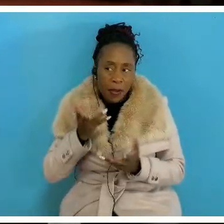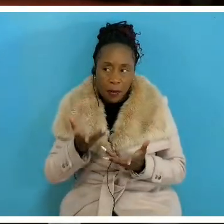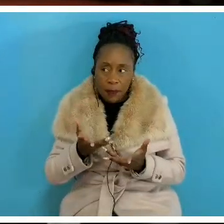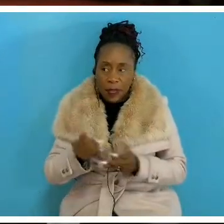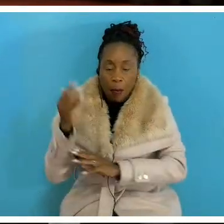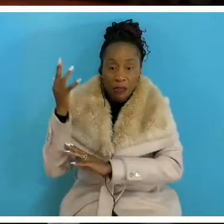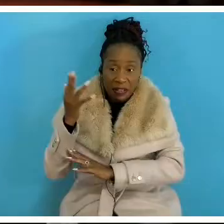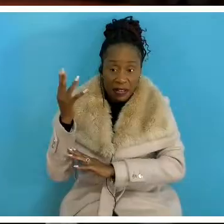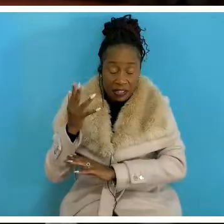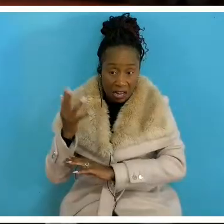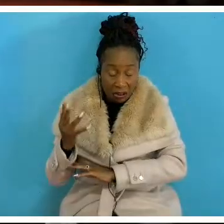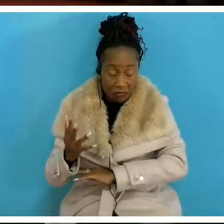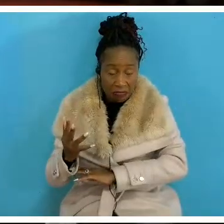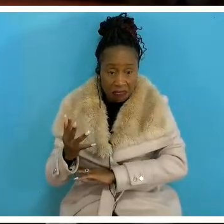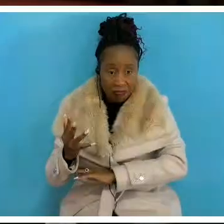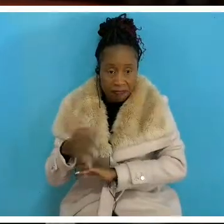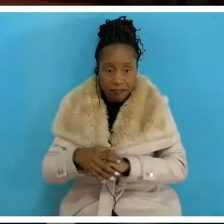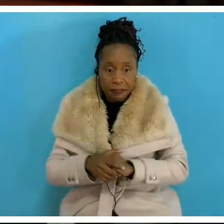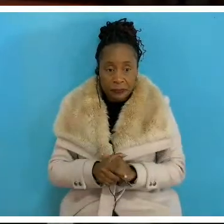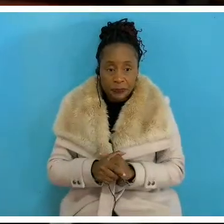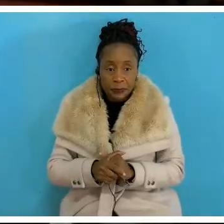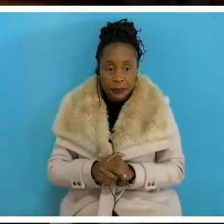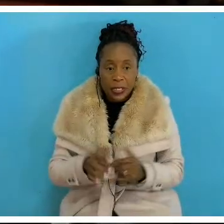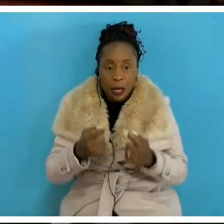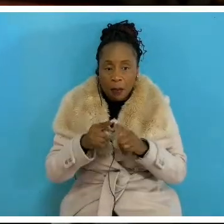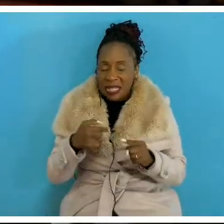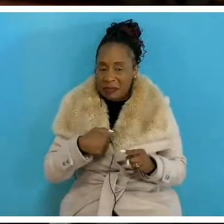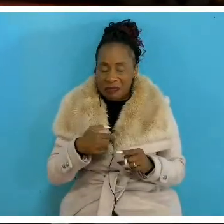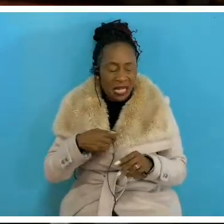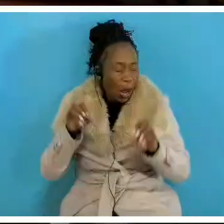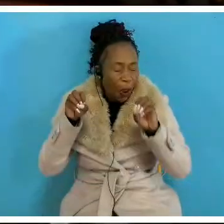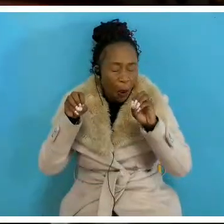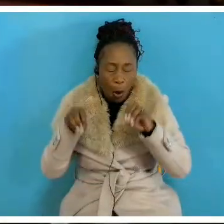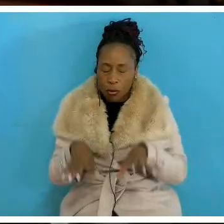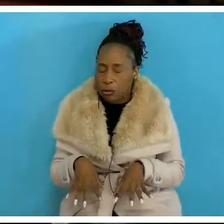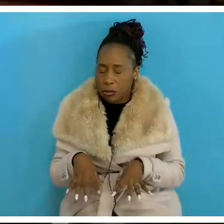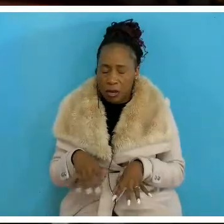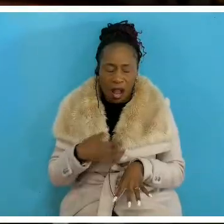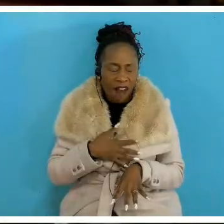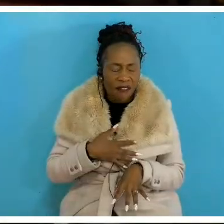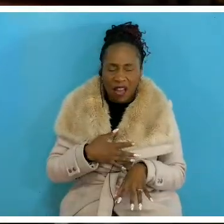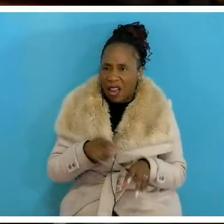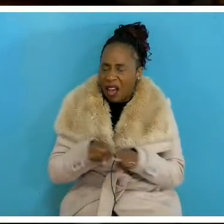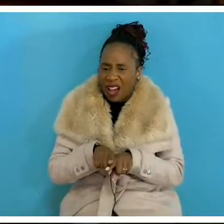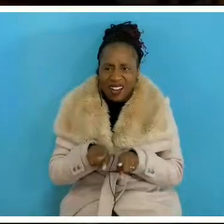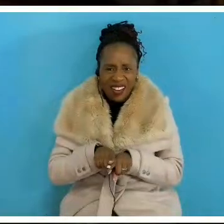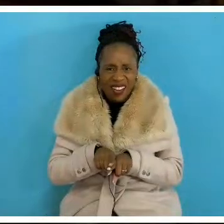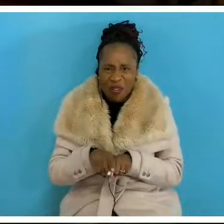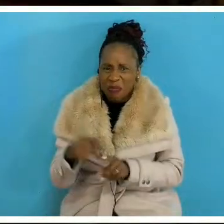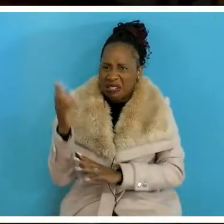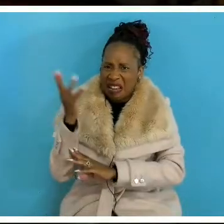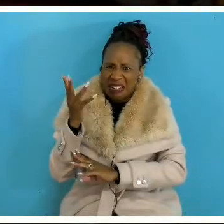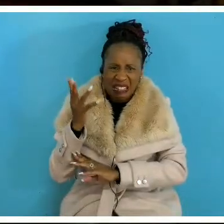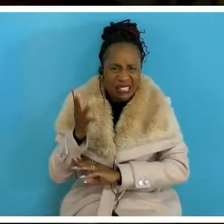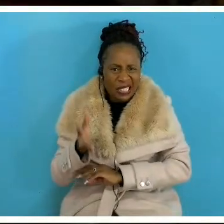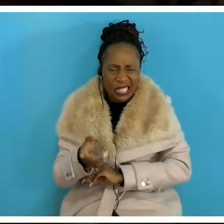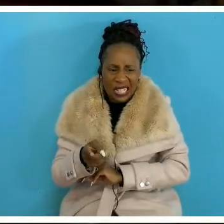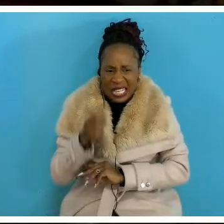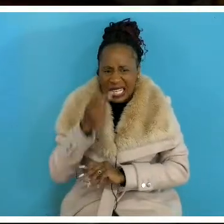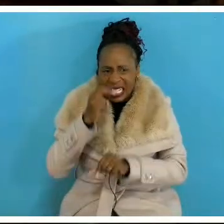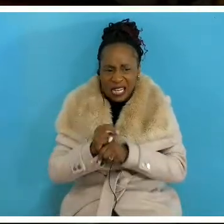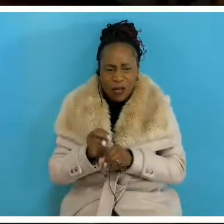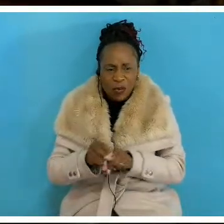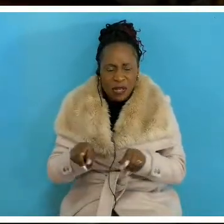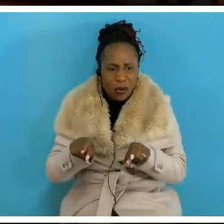the presentations, but I was lost. I felt like the presentation was supposed to be